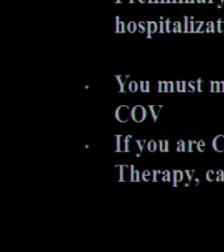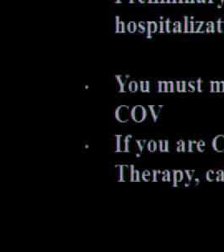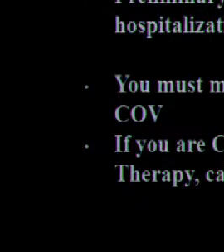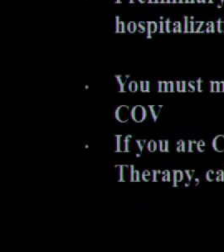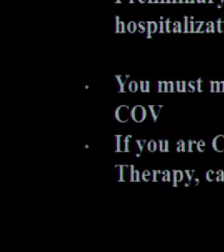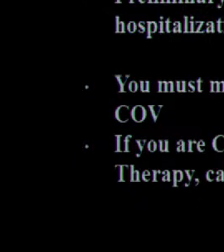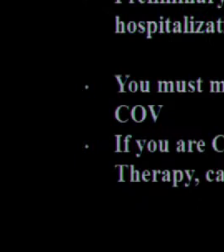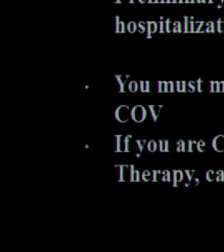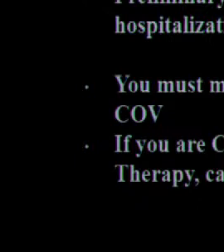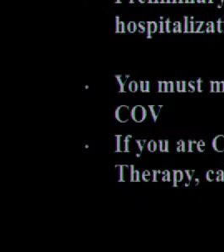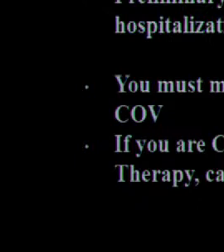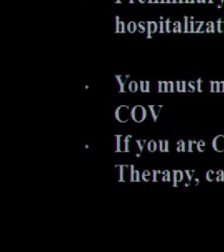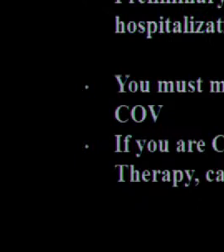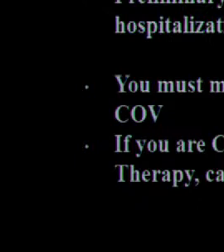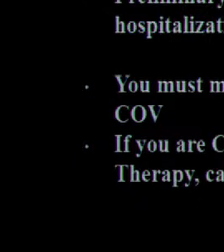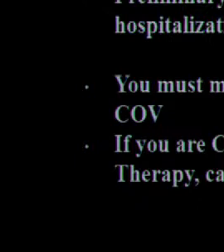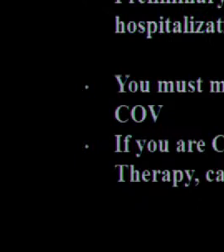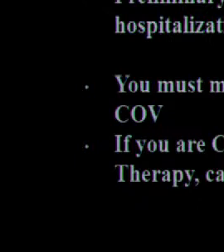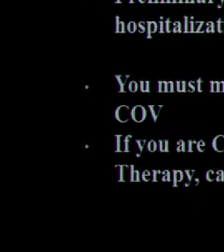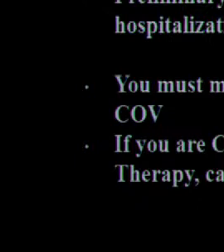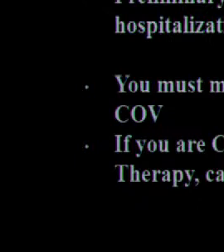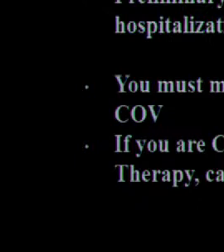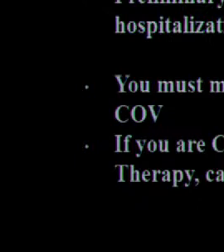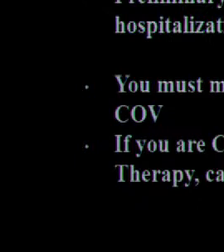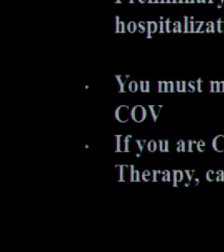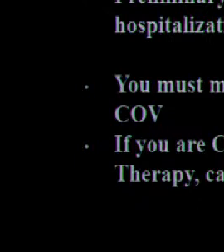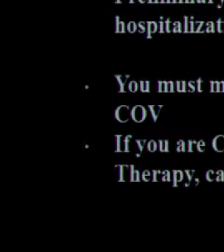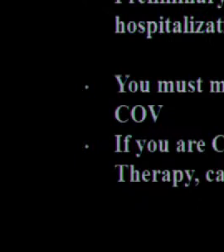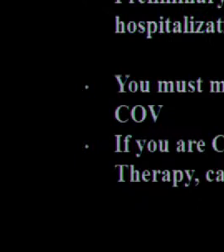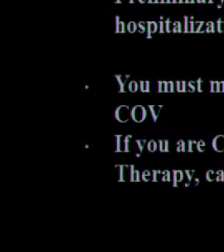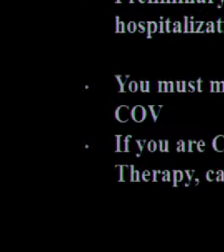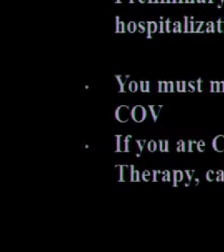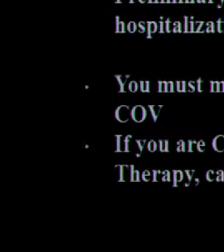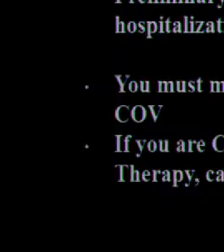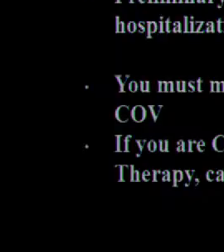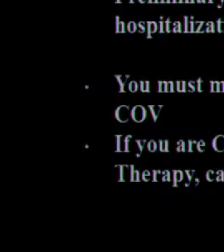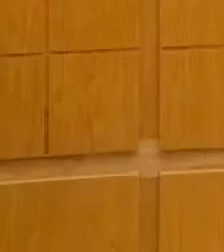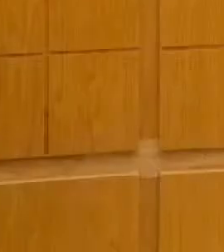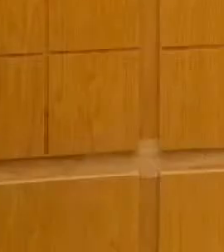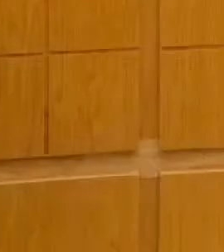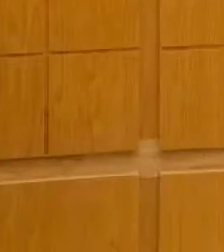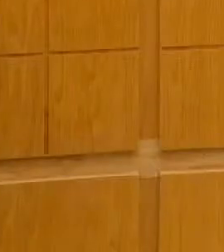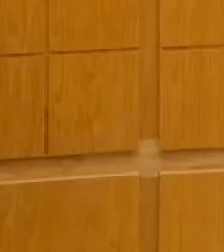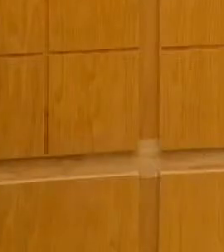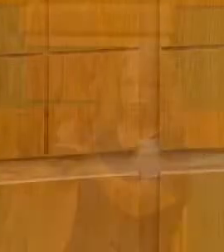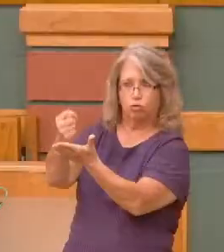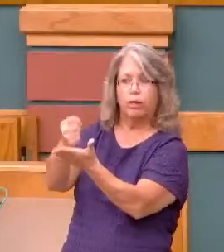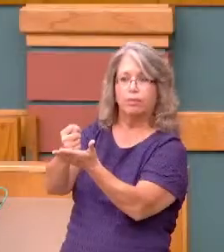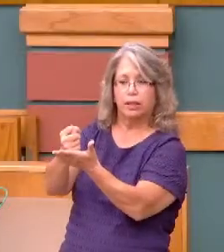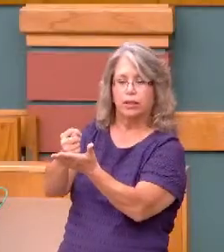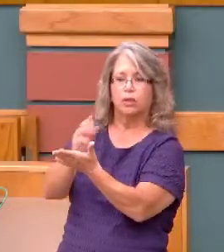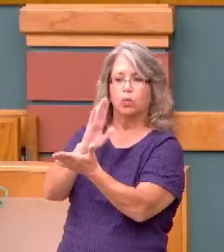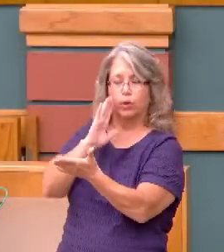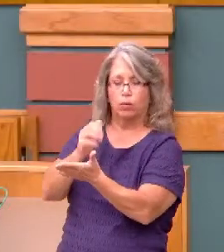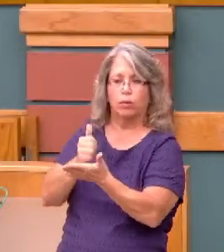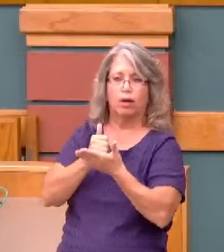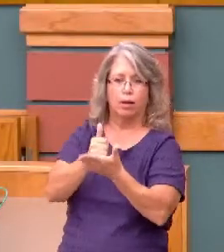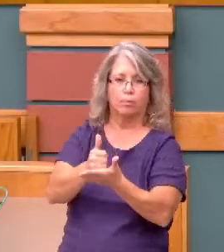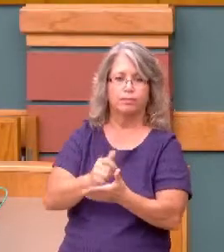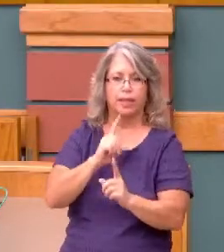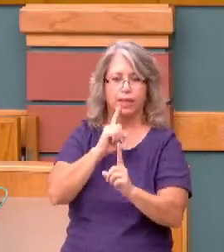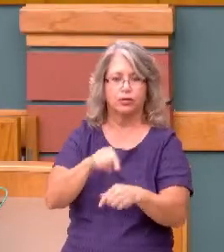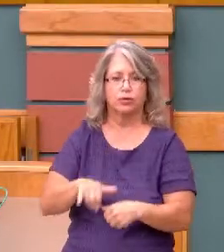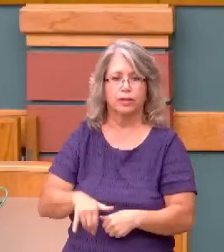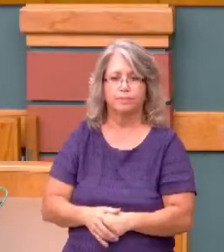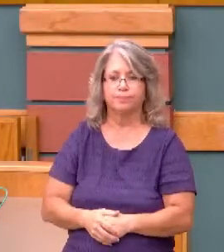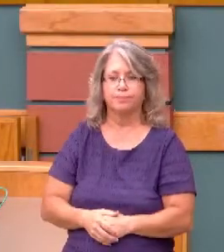561-1101. If you're positive and you want to be evaluated for this treatment, we'll be happy to help you out and see where we can get you to be taken care of.